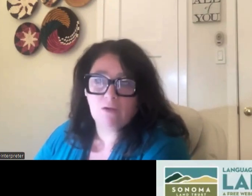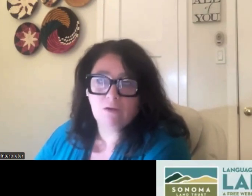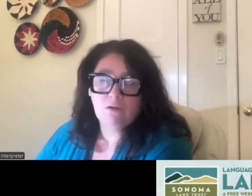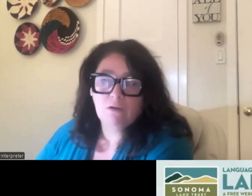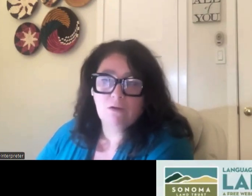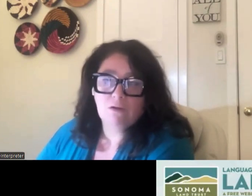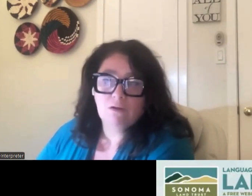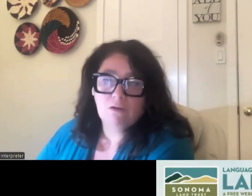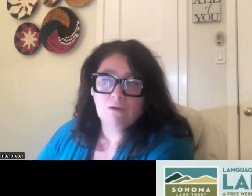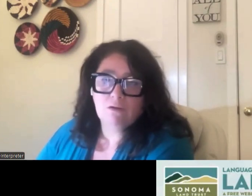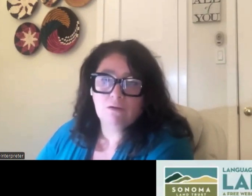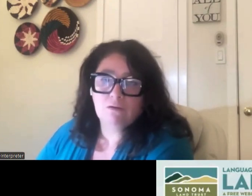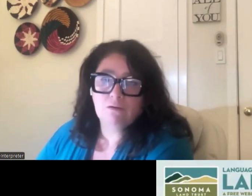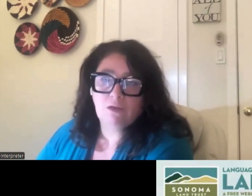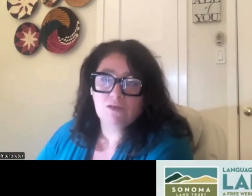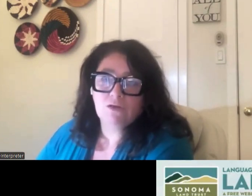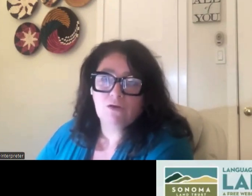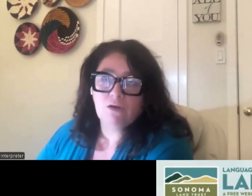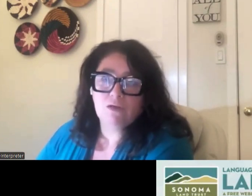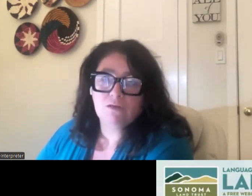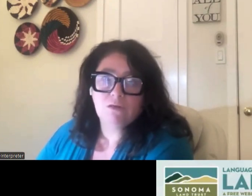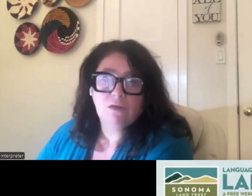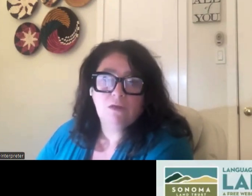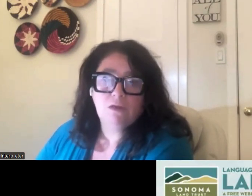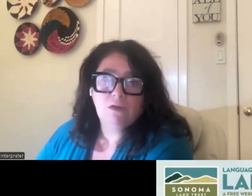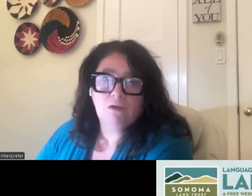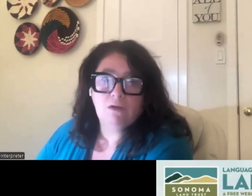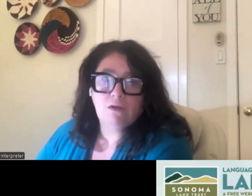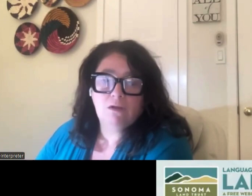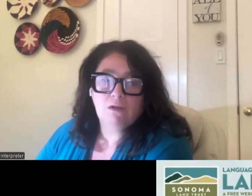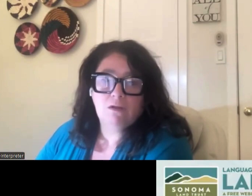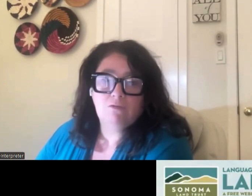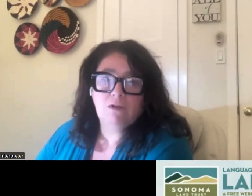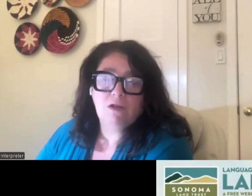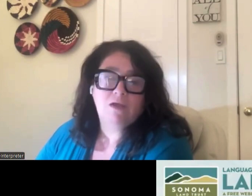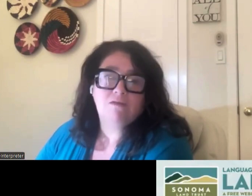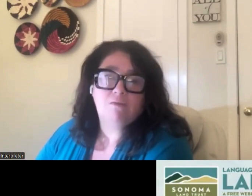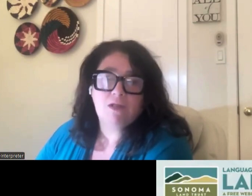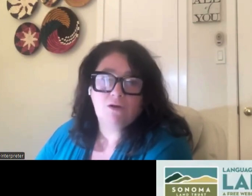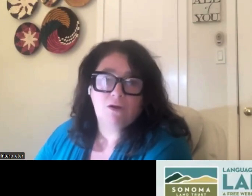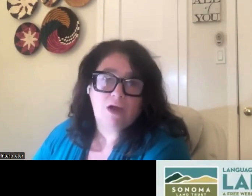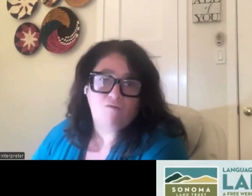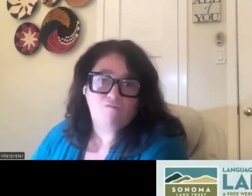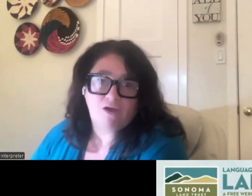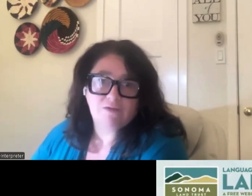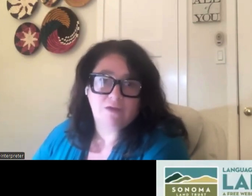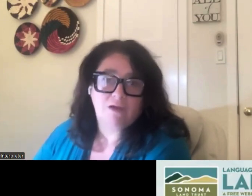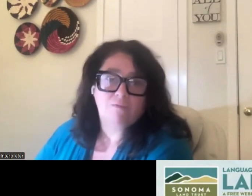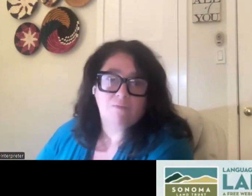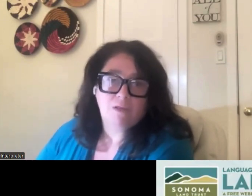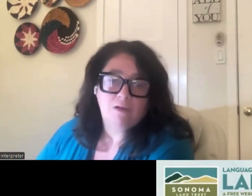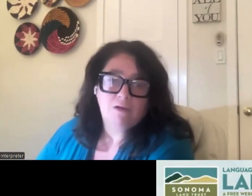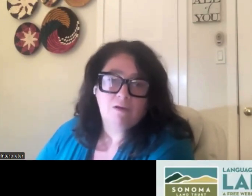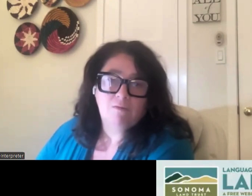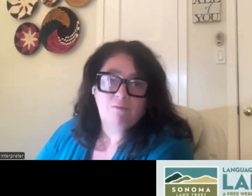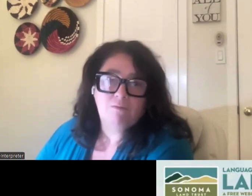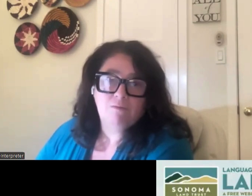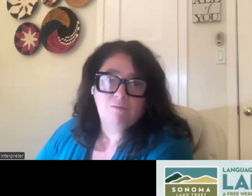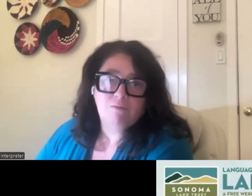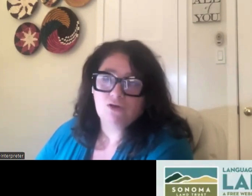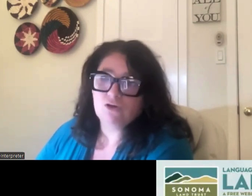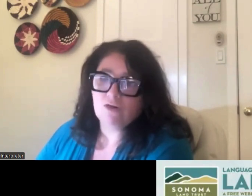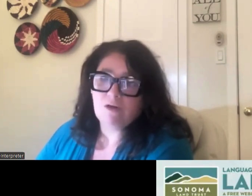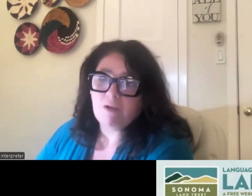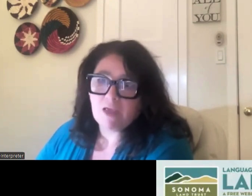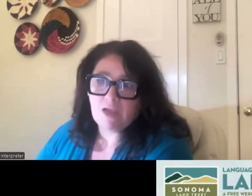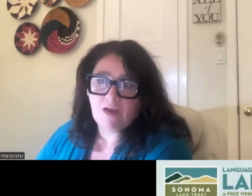our confidence has decreased. I'm quite confident in the expanding atmospheric sponge, but I can't tell you with what's going to happen to El Nino. And that